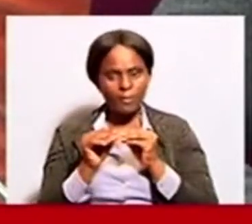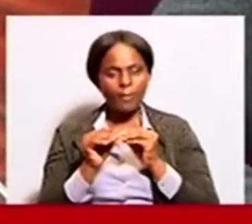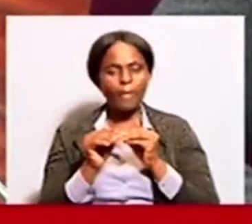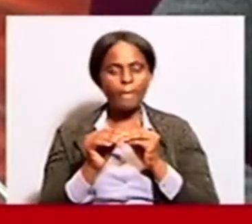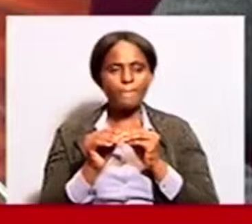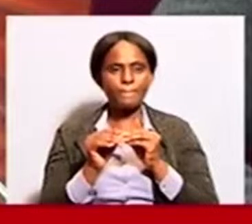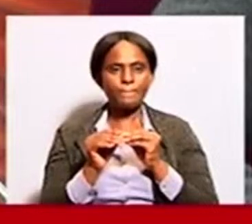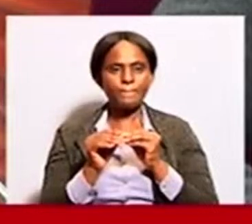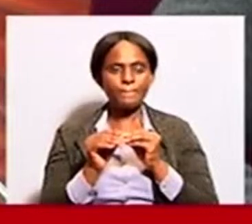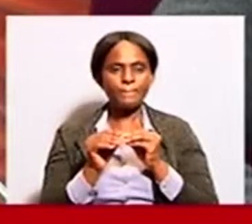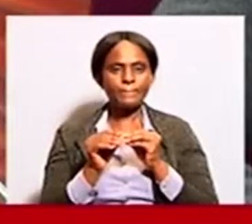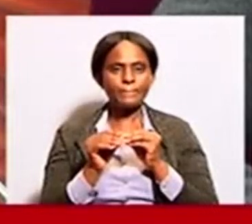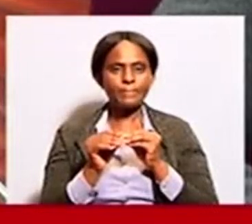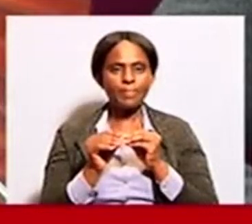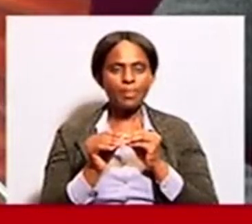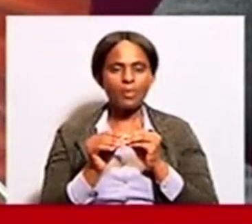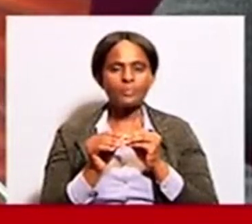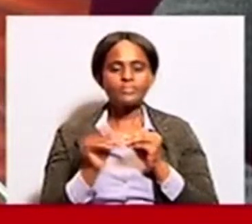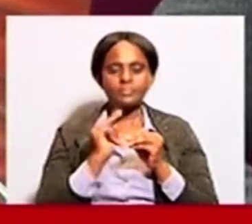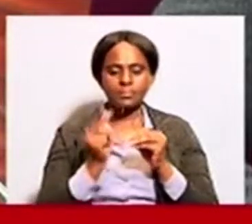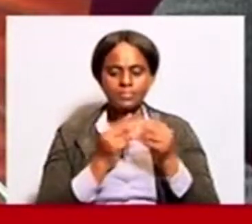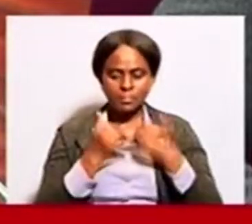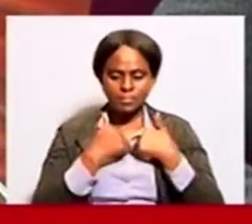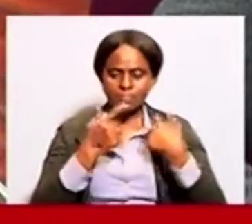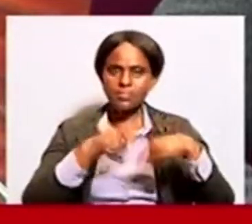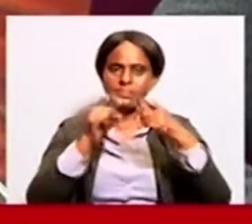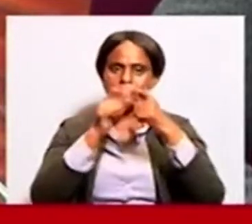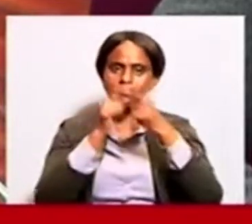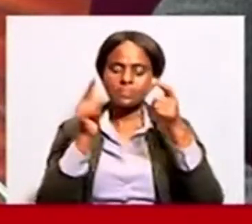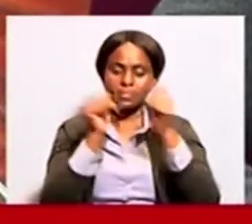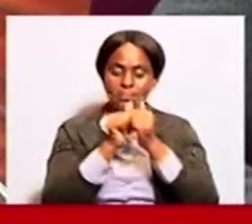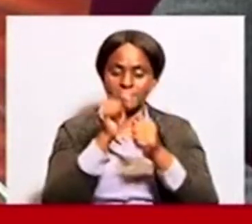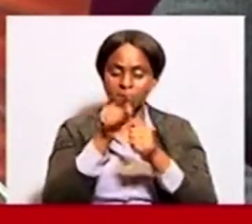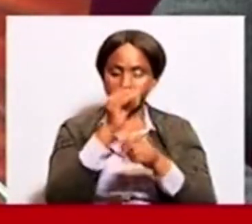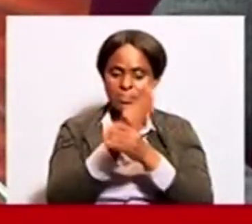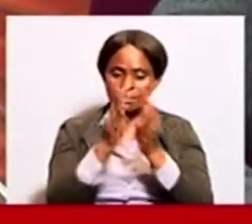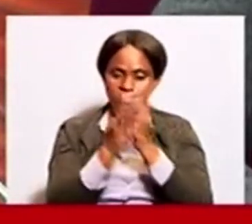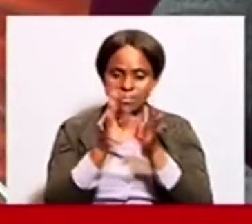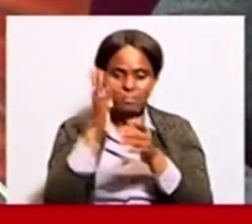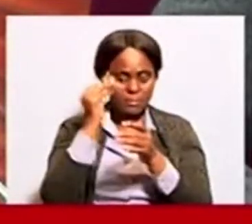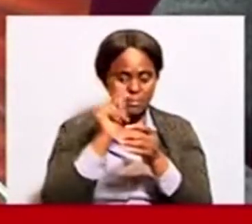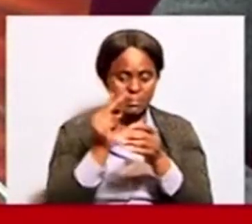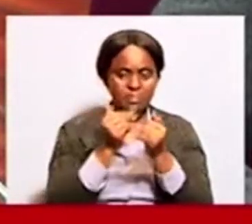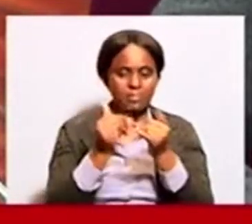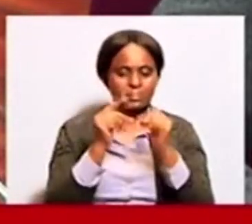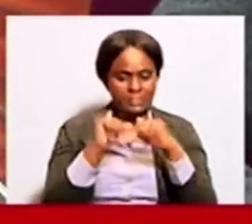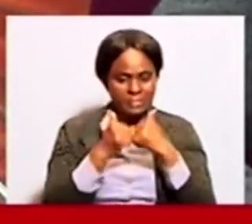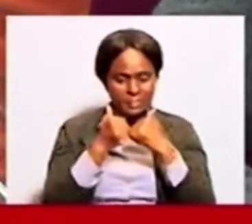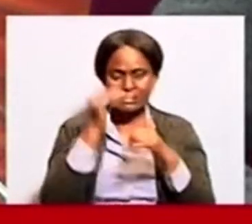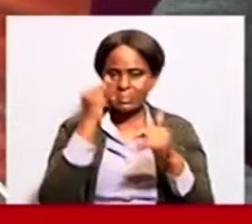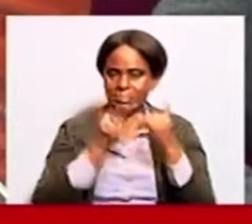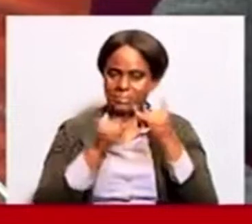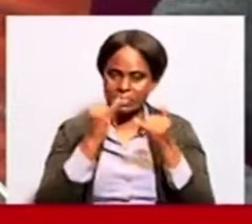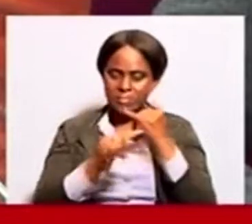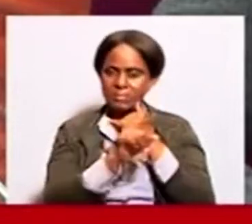But we had a challenge with this contractor. That's why we opted just as a last resort to terminate the contract.